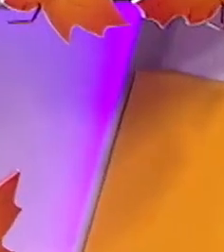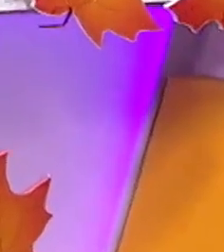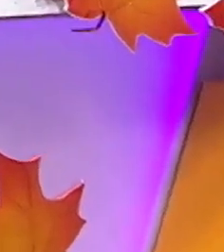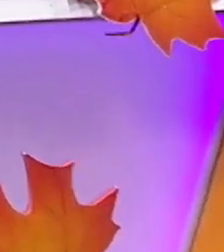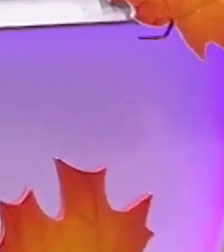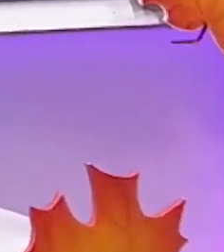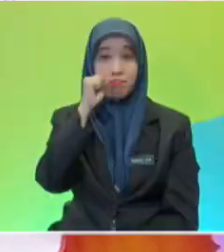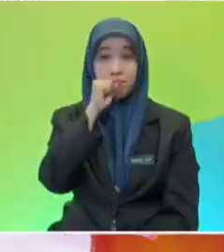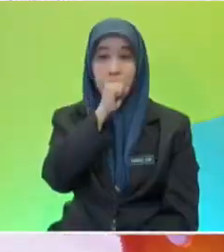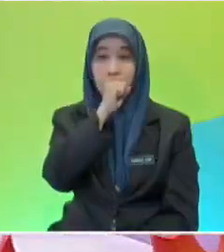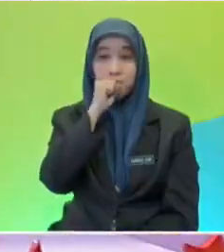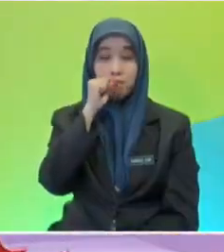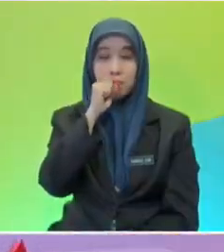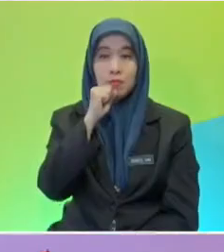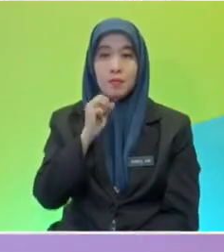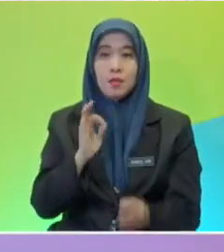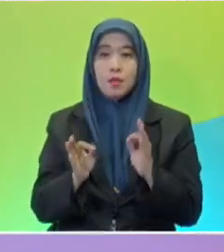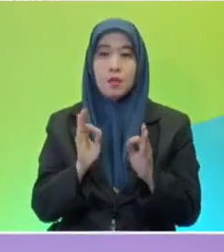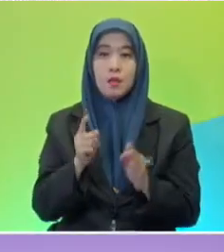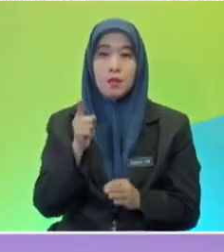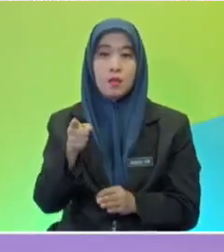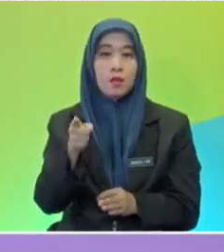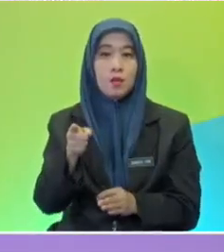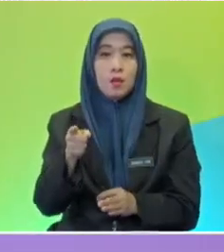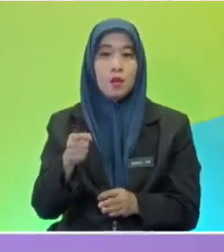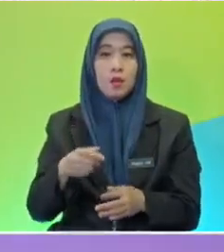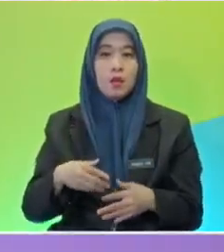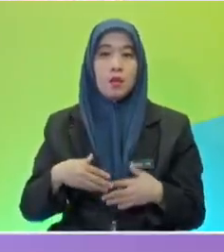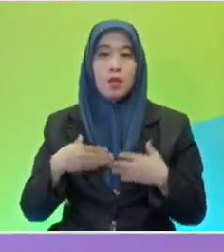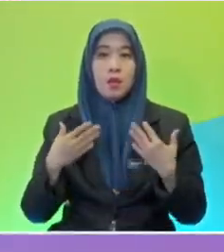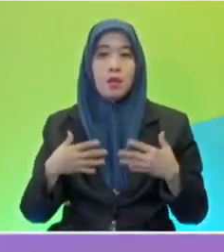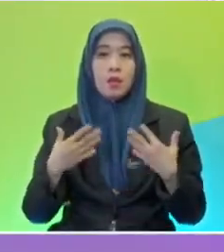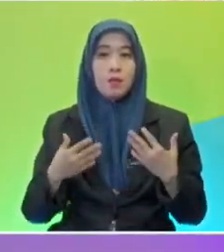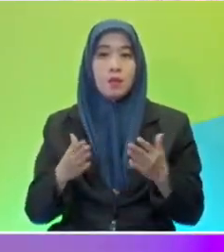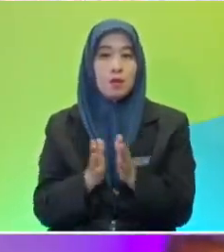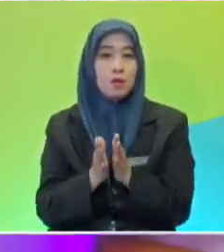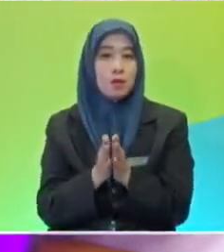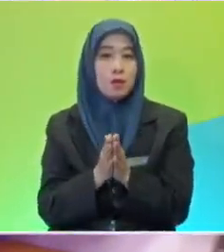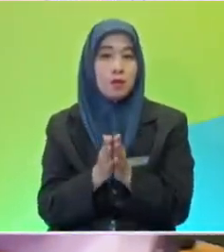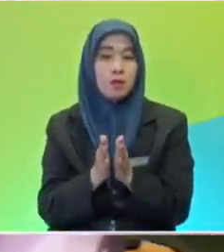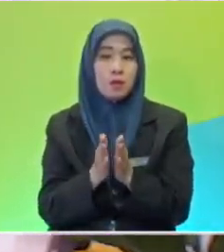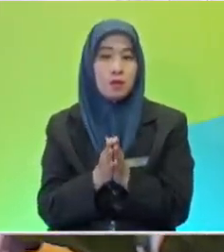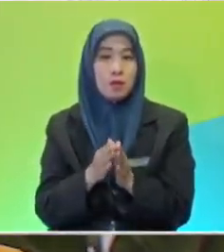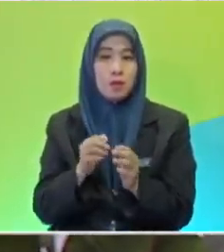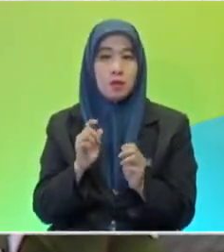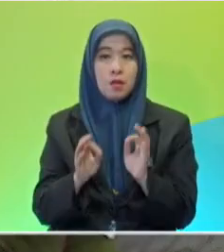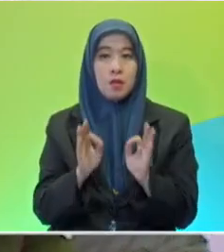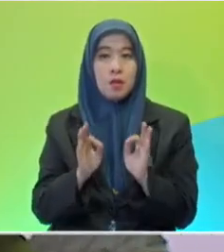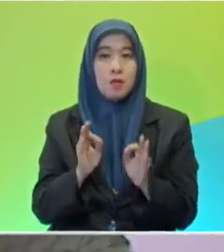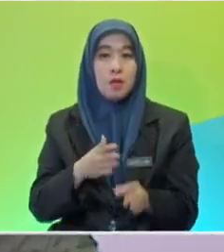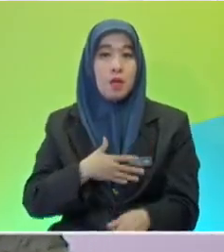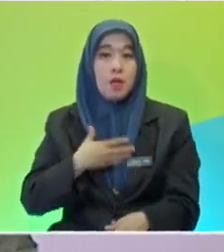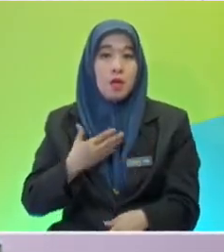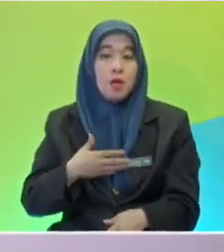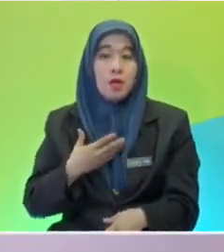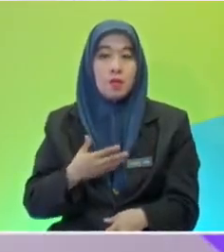If you're happy and you know it, clap your hands. If you're happy and you know it, clap your hands. If you're happy and you